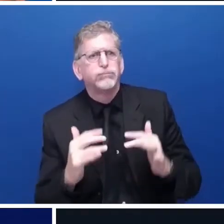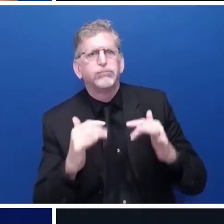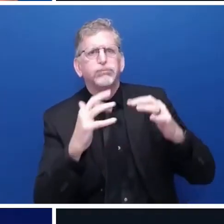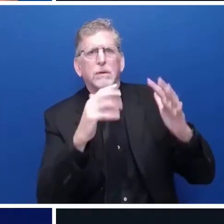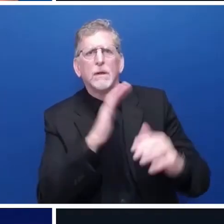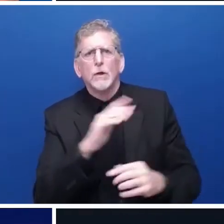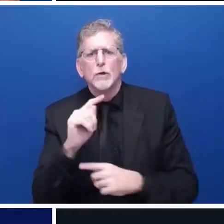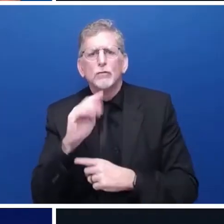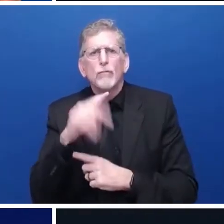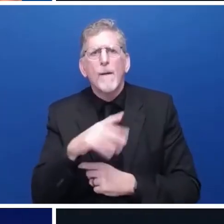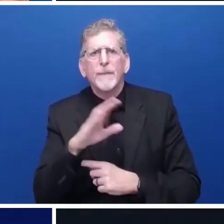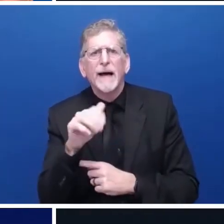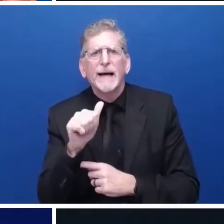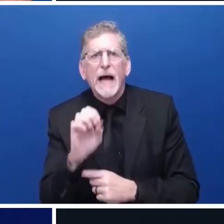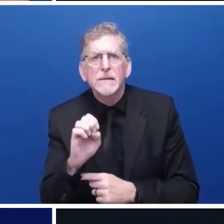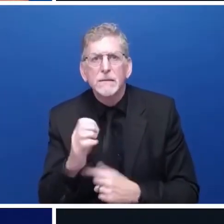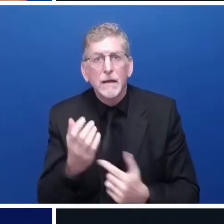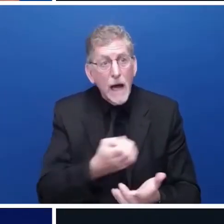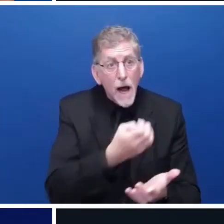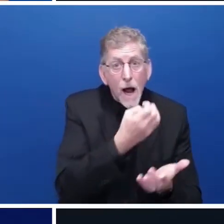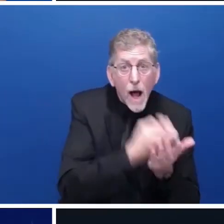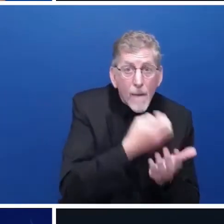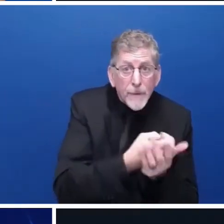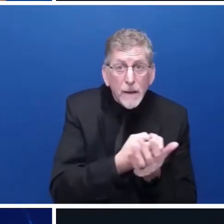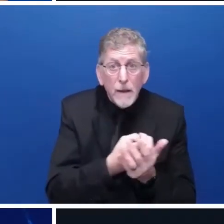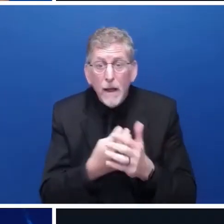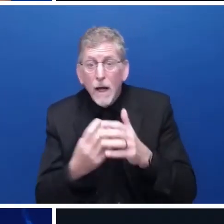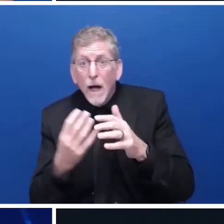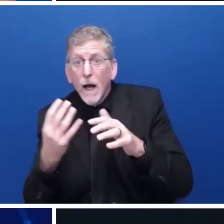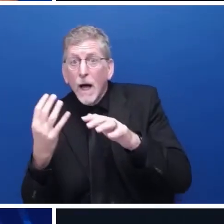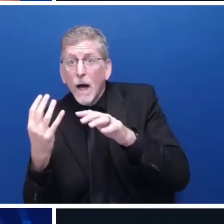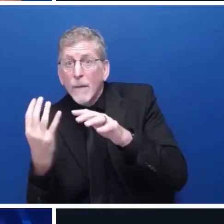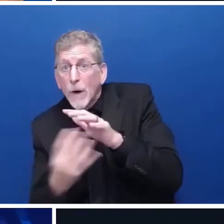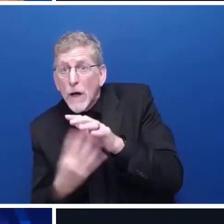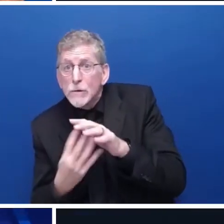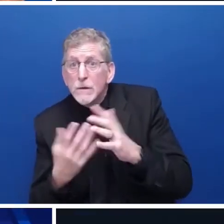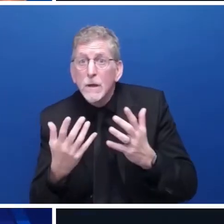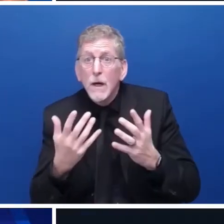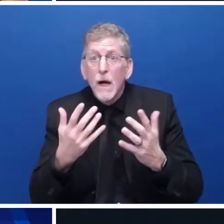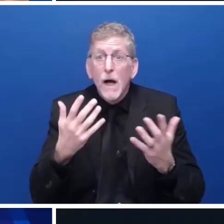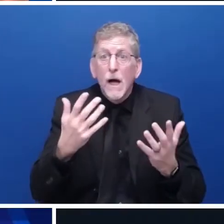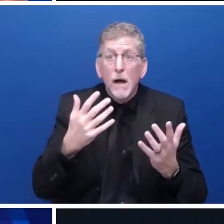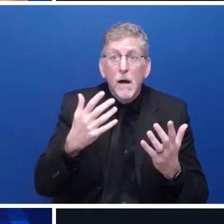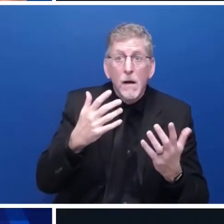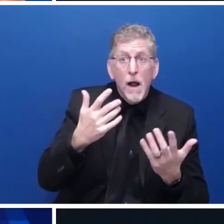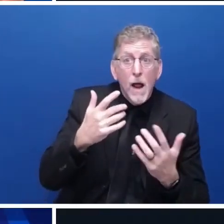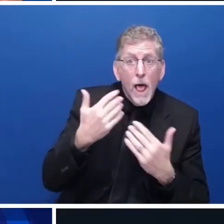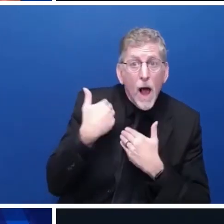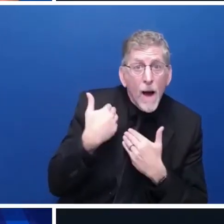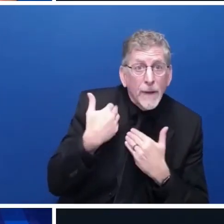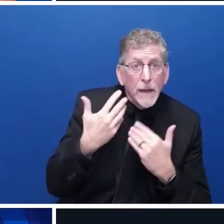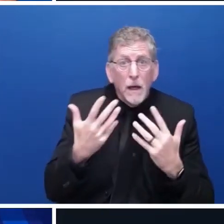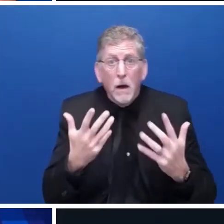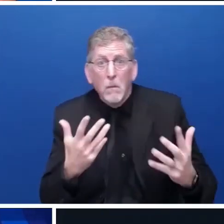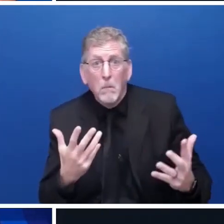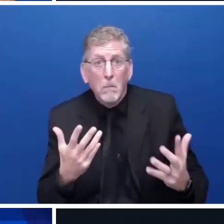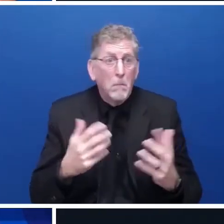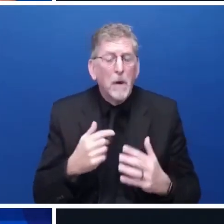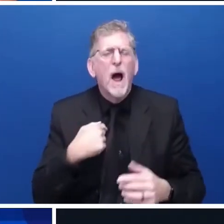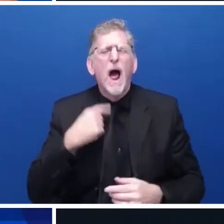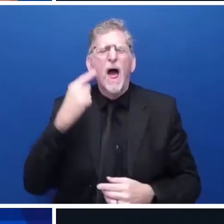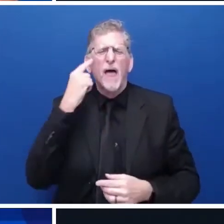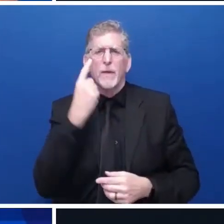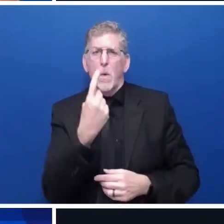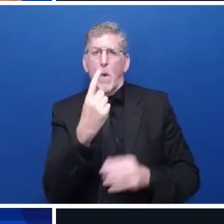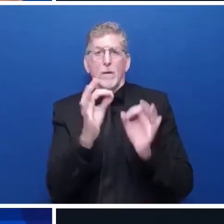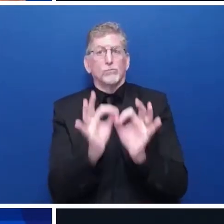liabilities? Well, I think he has to. I think one of the key things here is that this is a speech that's going to be provided